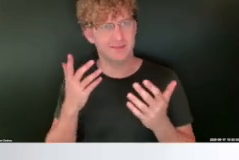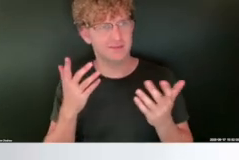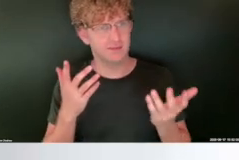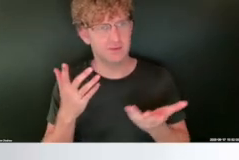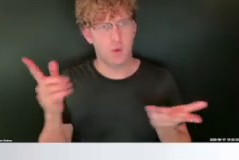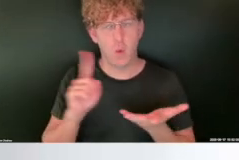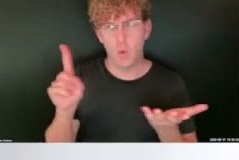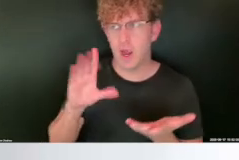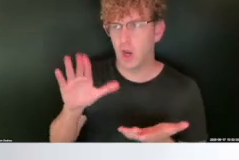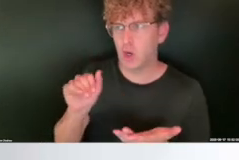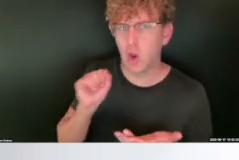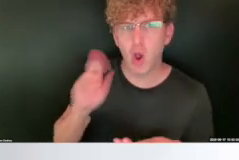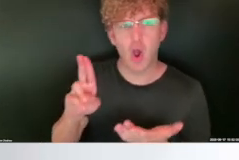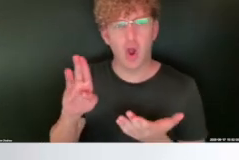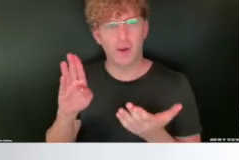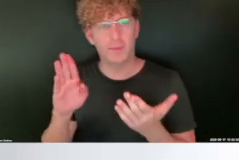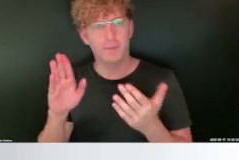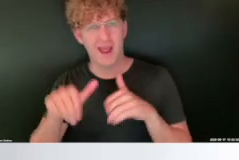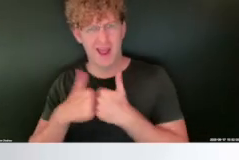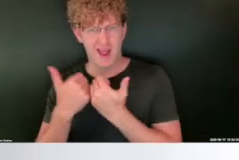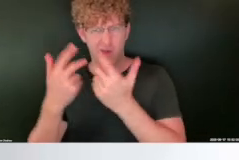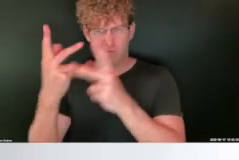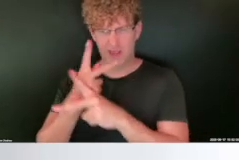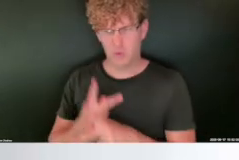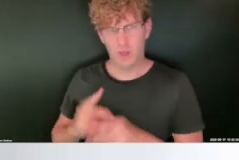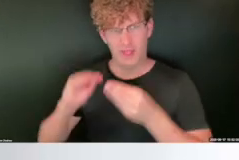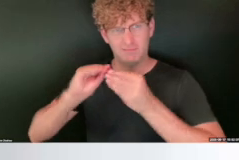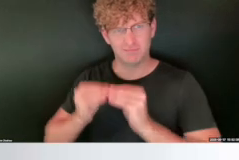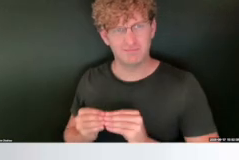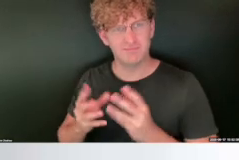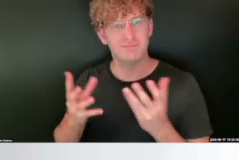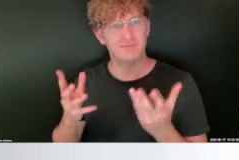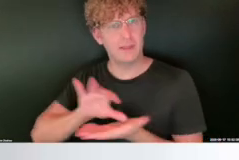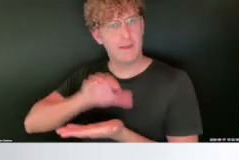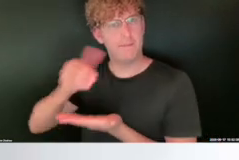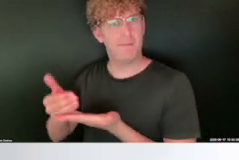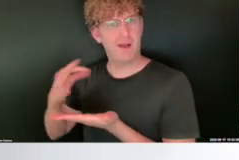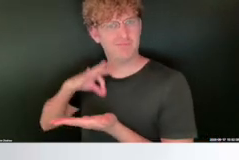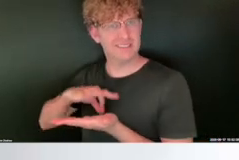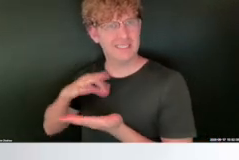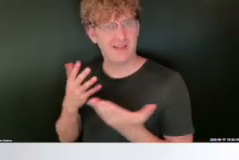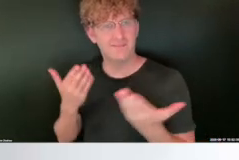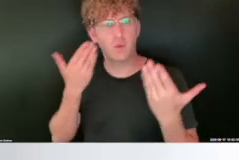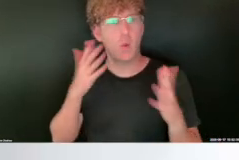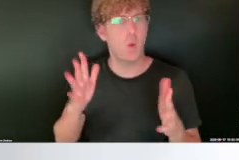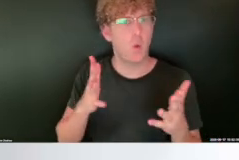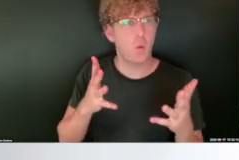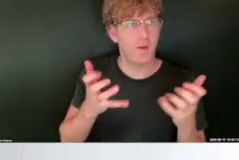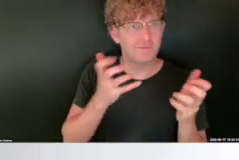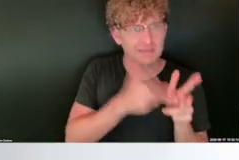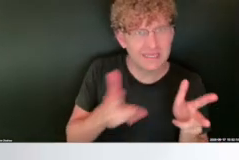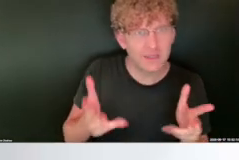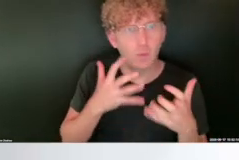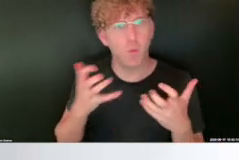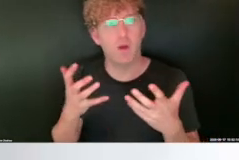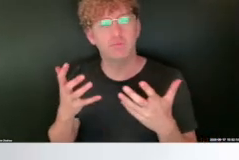calculating the incentive amounts. And of course, we don't want fleets, large fleets, the largest especially, getting